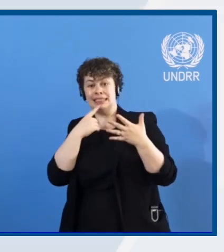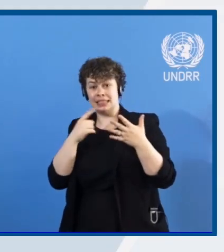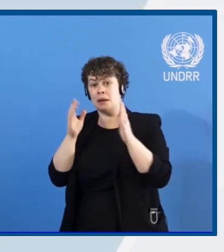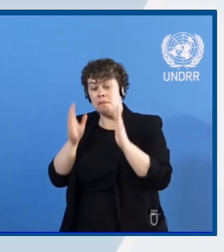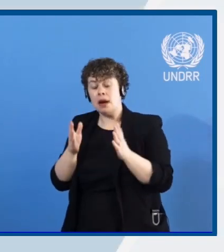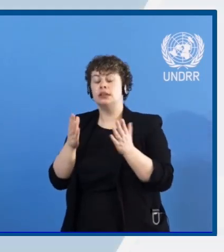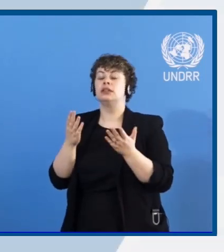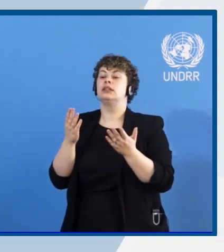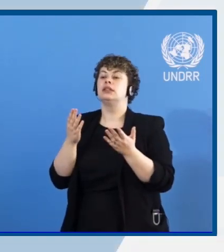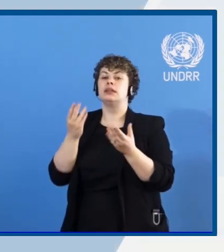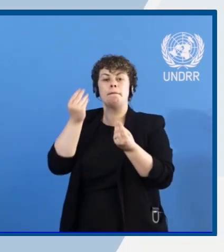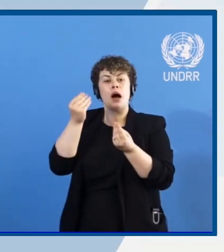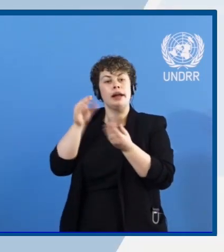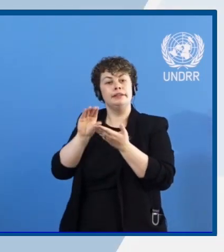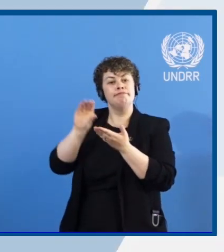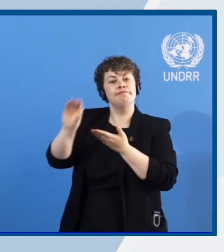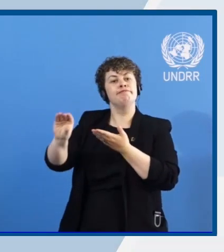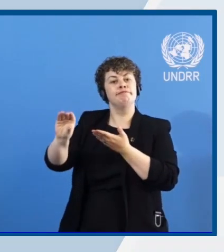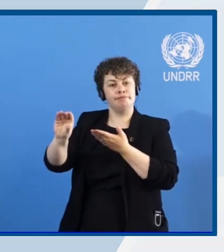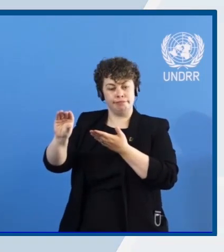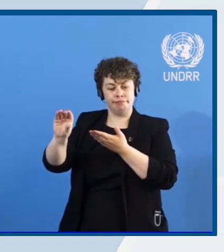mortgage entity to